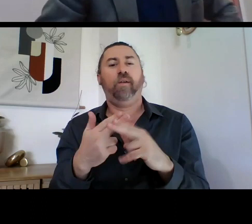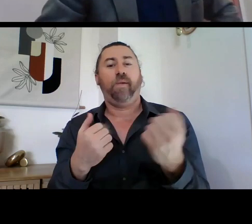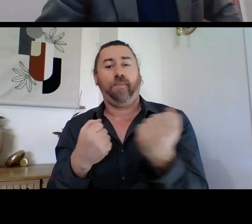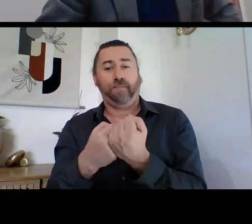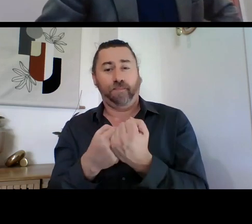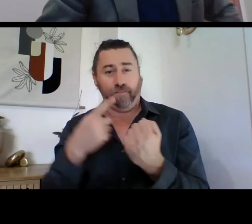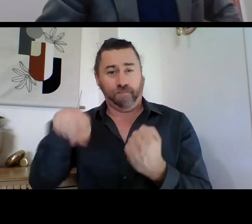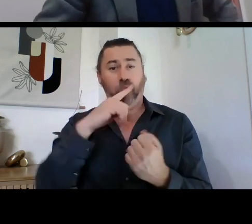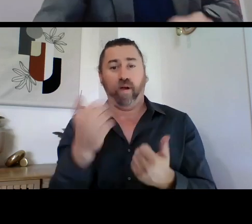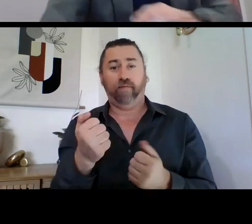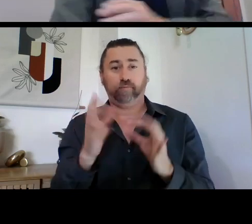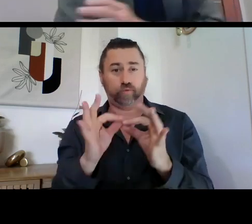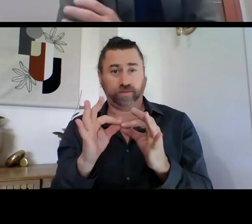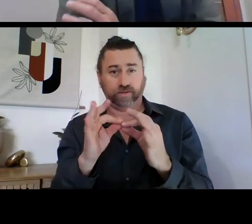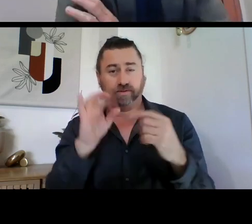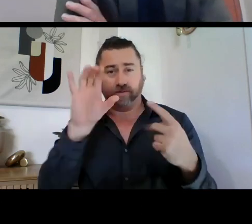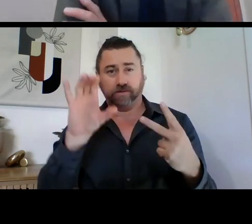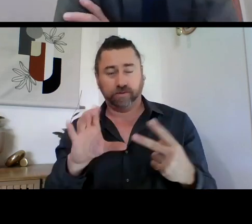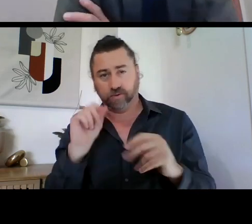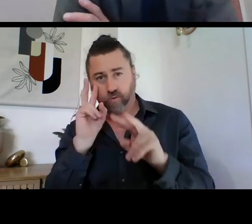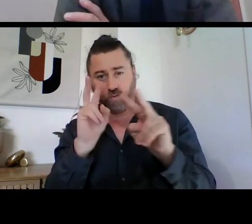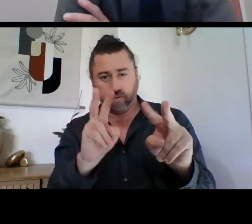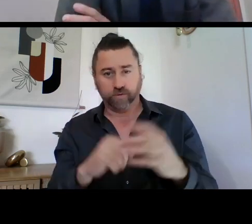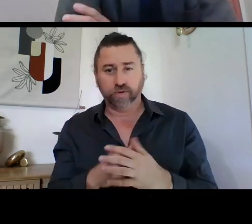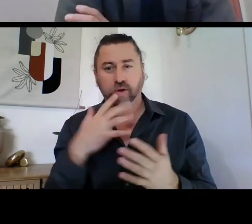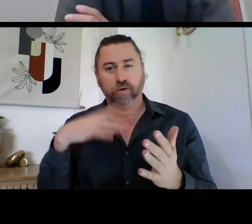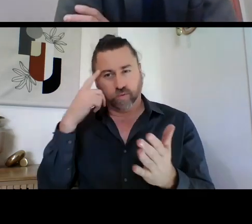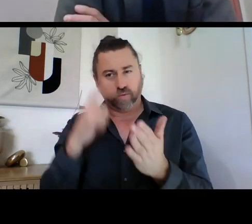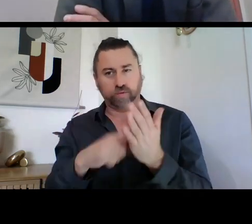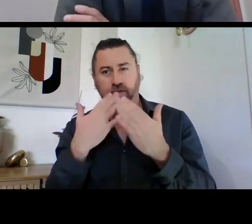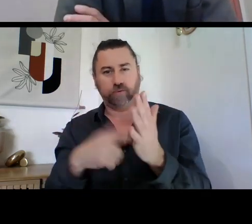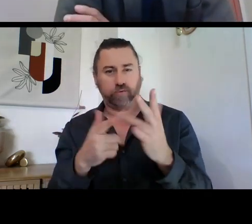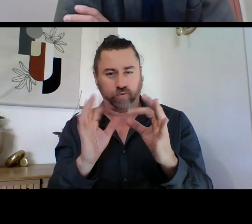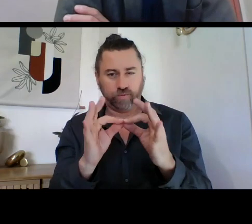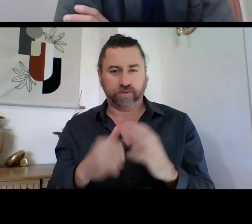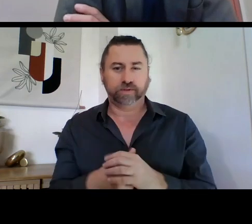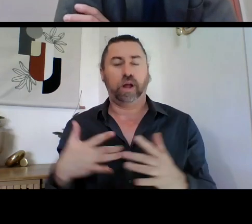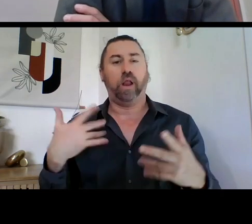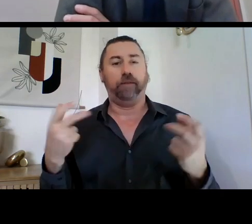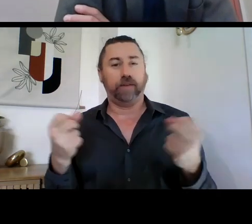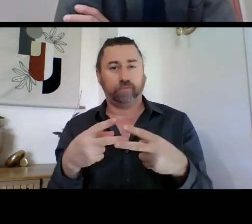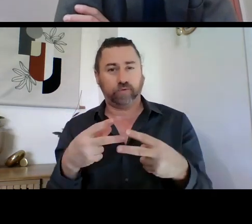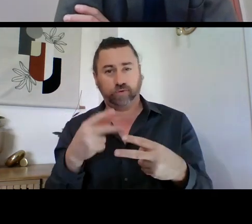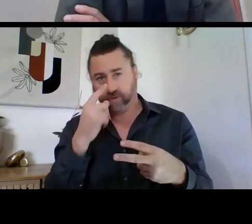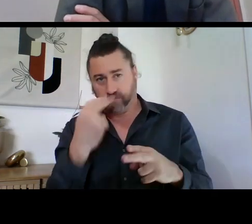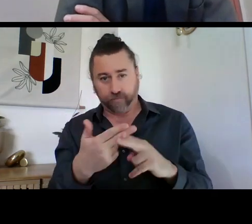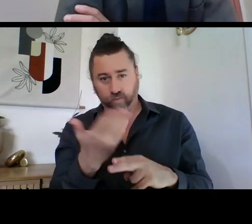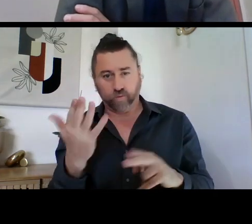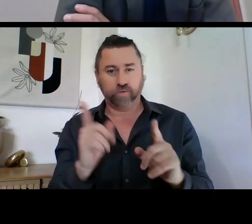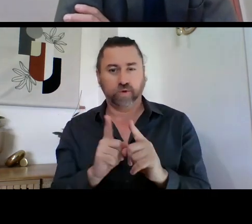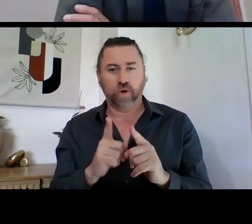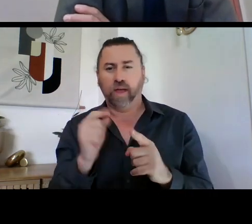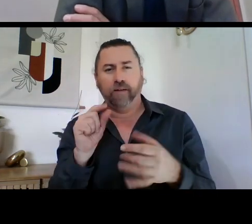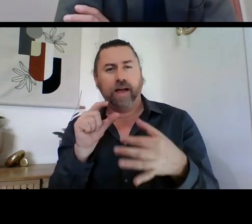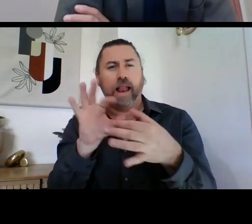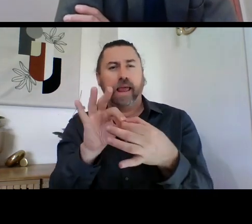today, we will have Auslan presenters joining us, so I'd like to acknowledge their contribution. Live captions are also available. So